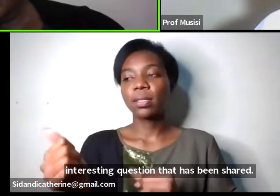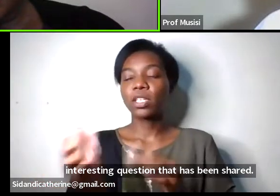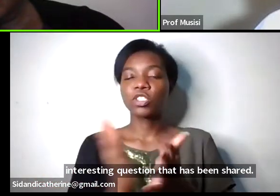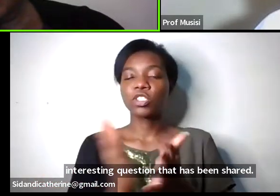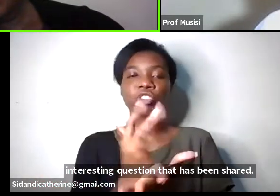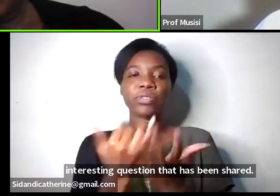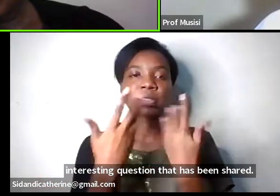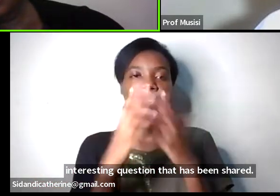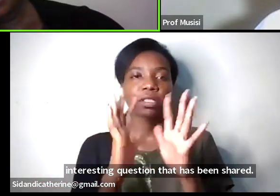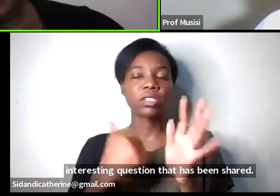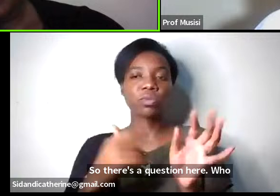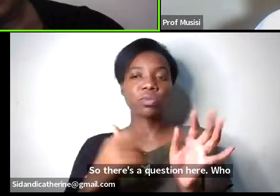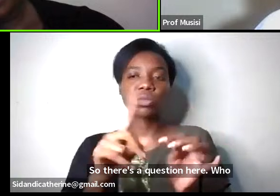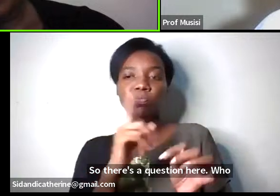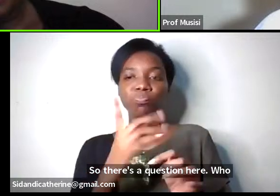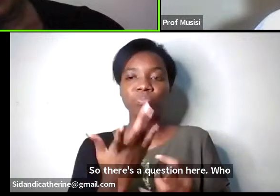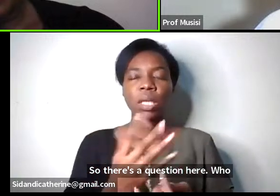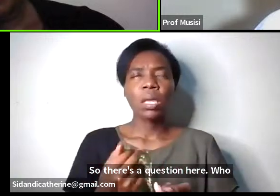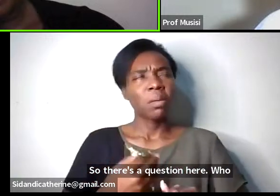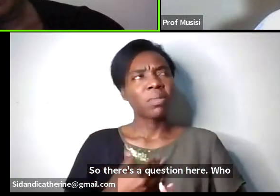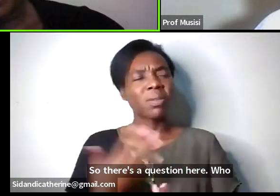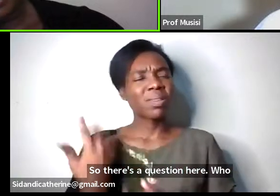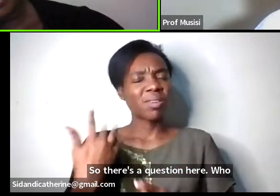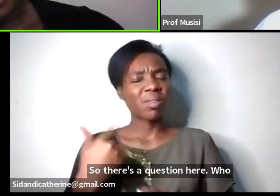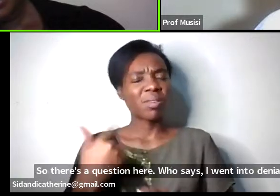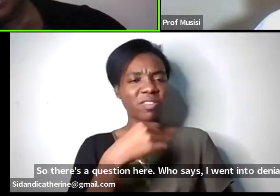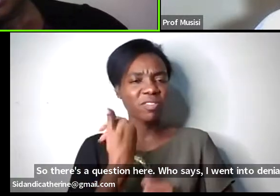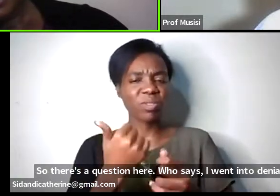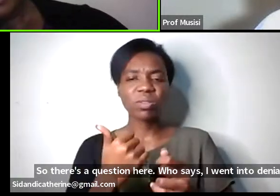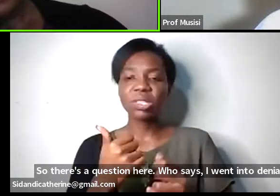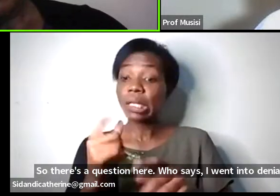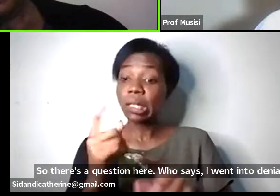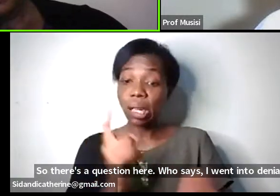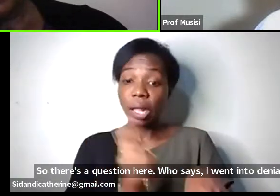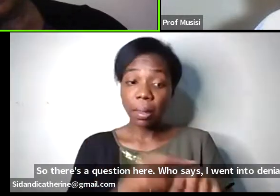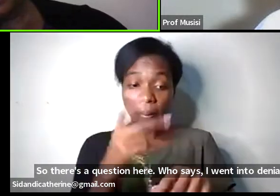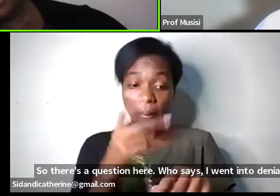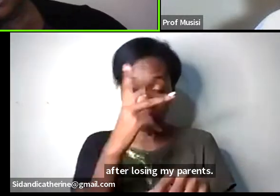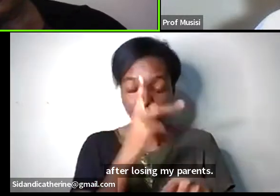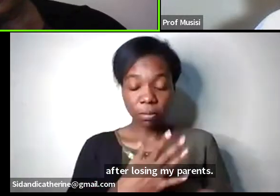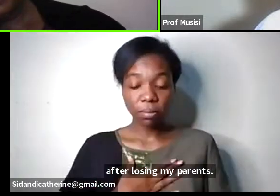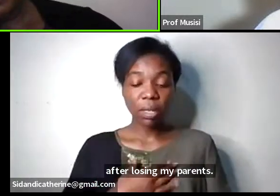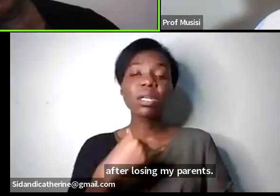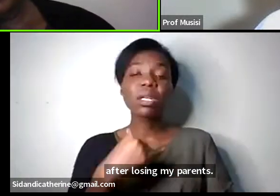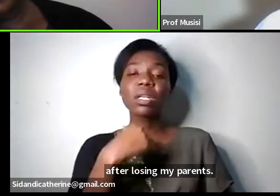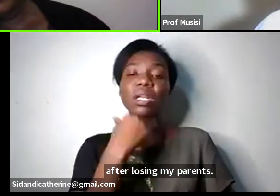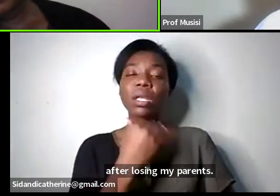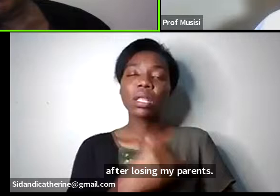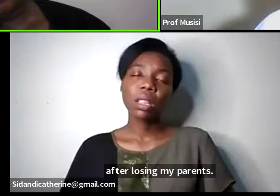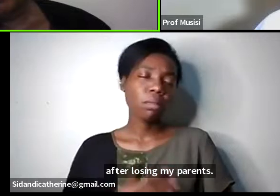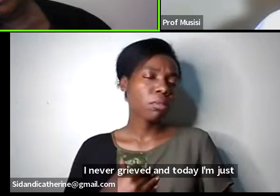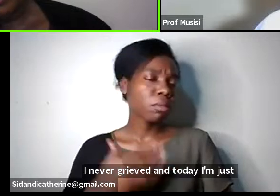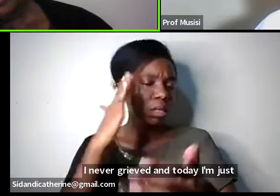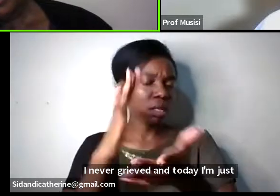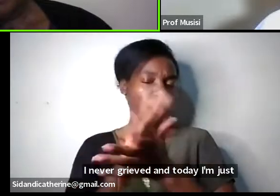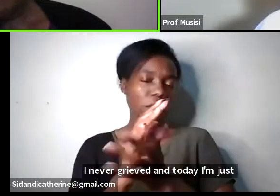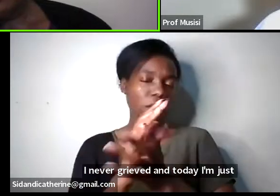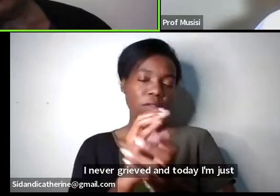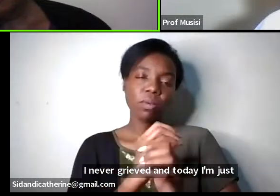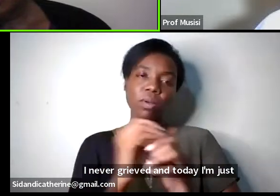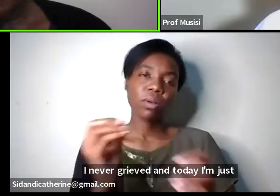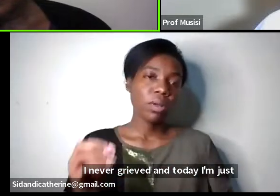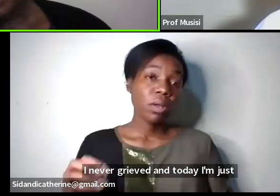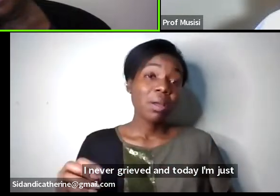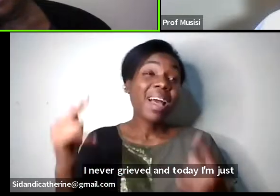who says, I went into denial after losing my parents. I never grieved, and today I'm just a crying baby.